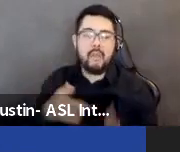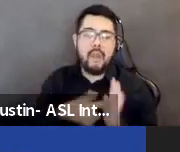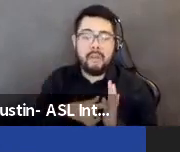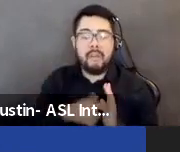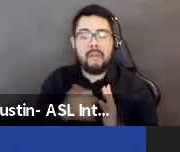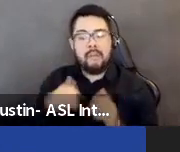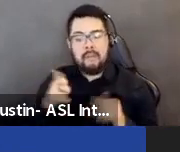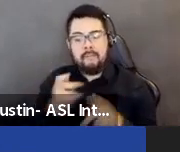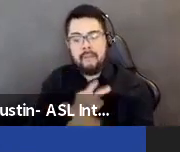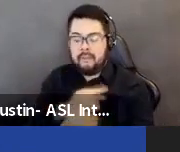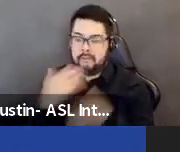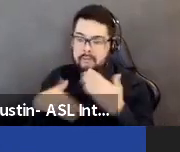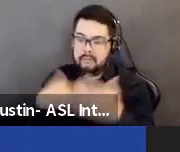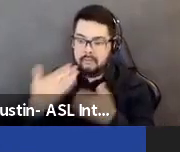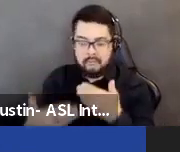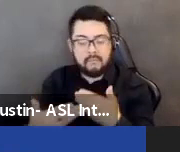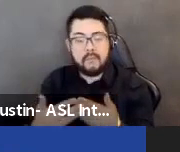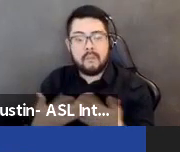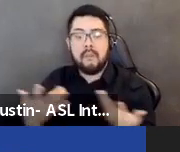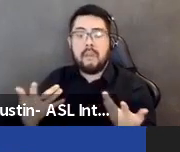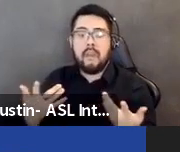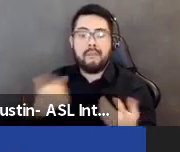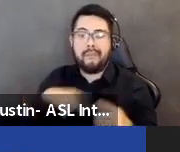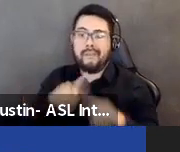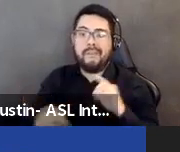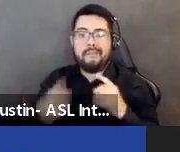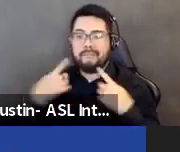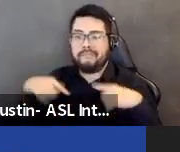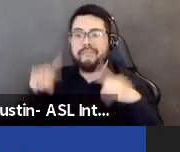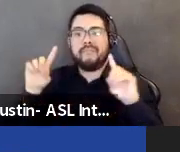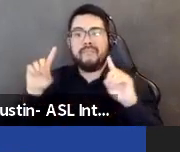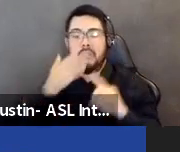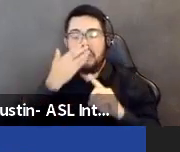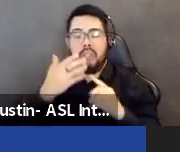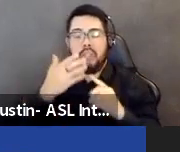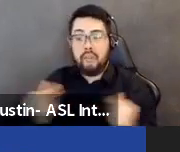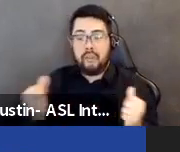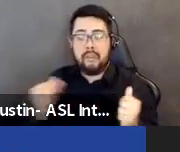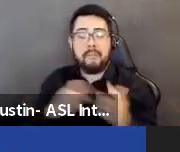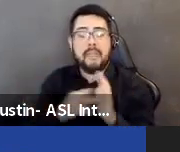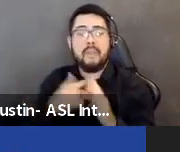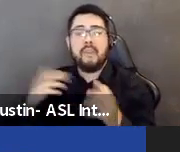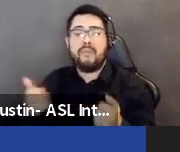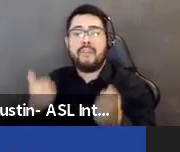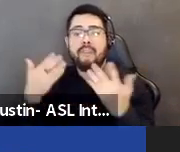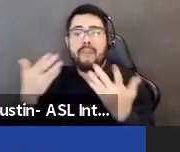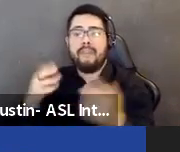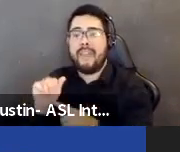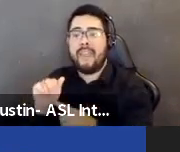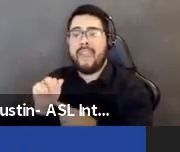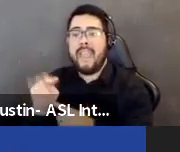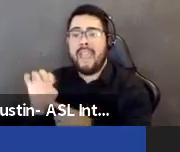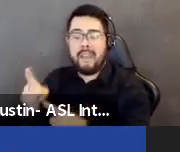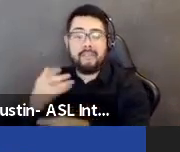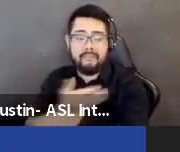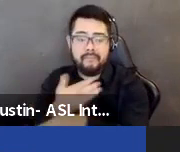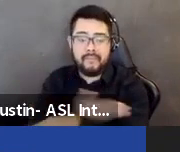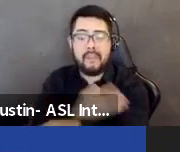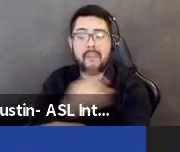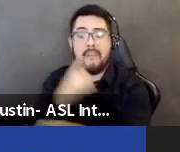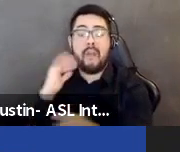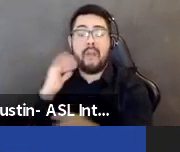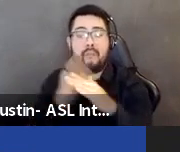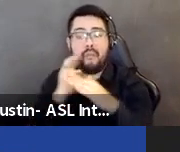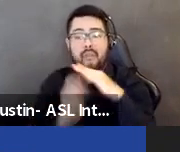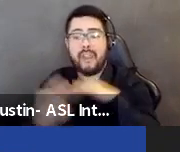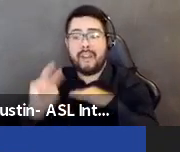existing footprint and potential lease spaces we are recommending the construction of an annex to relieve the existing and projected growth at